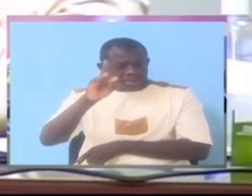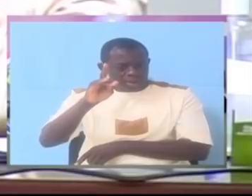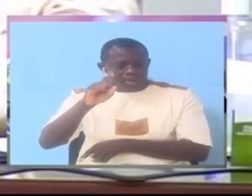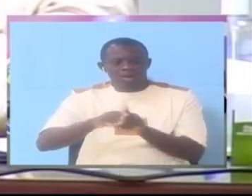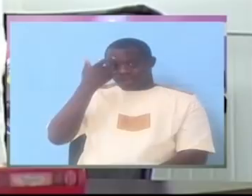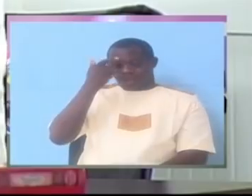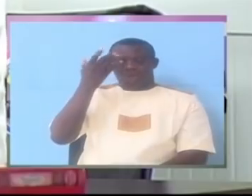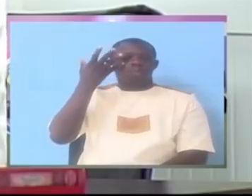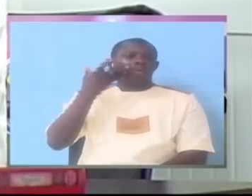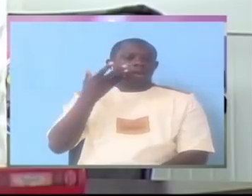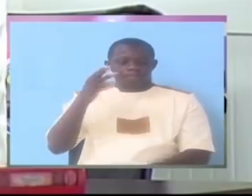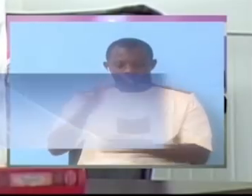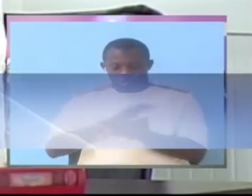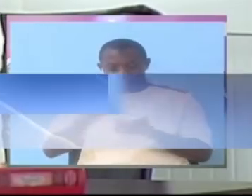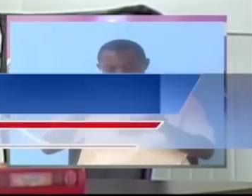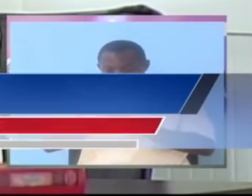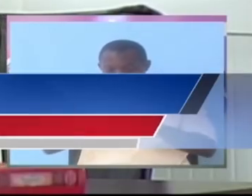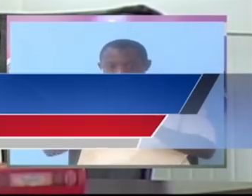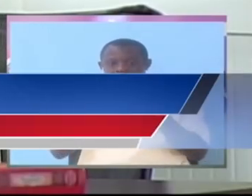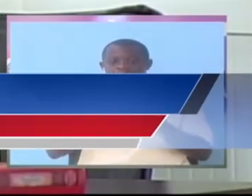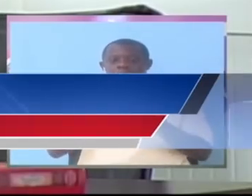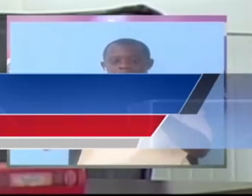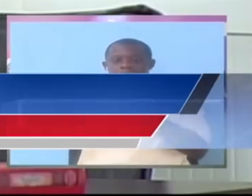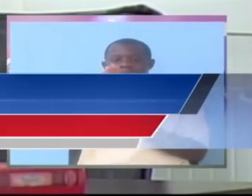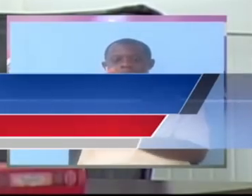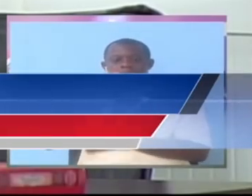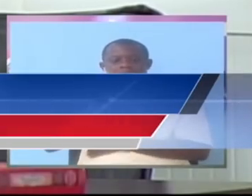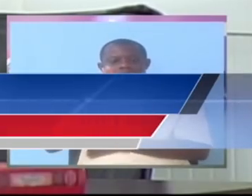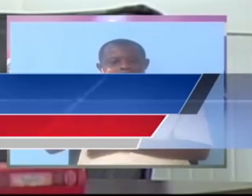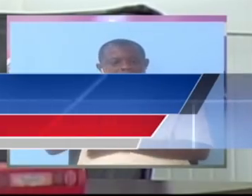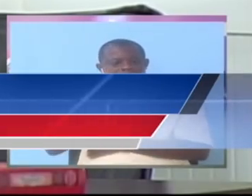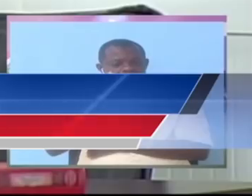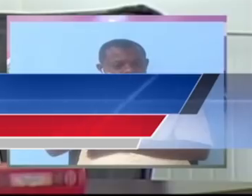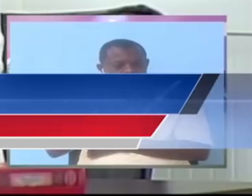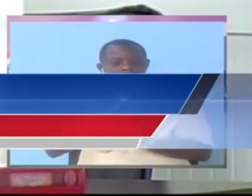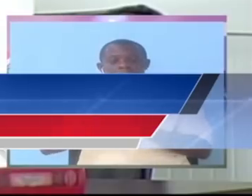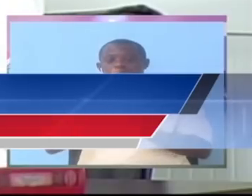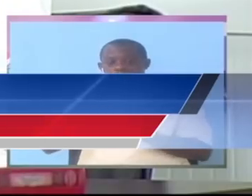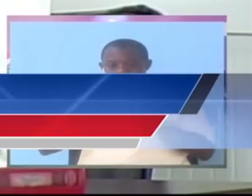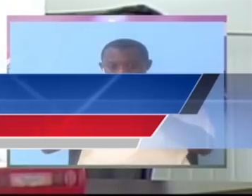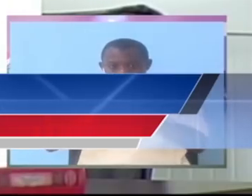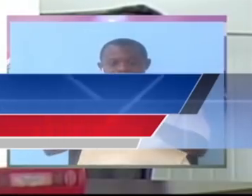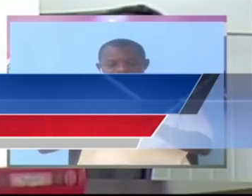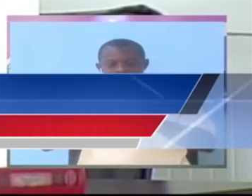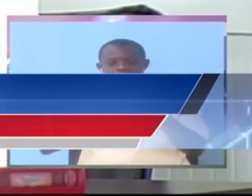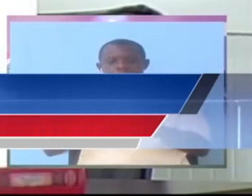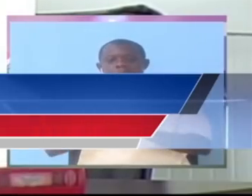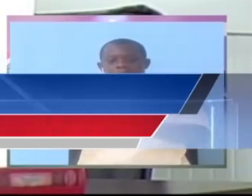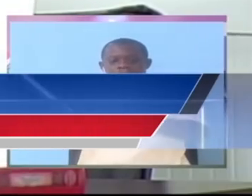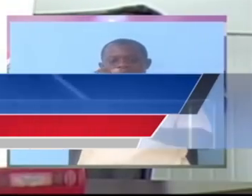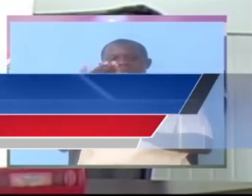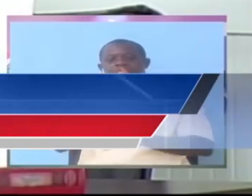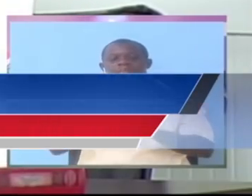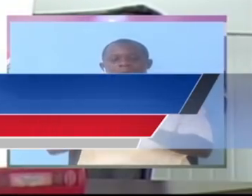still in Burfu, the head of counter espionage called me. Yakana bama nekke Burfu betay rek